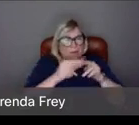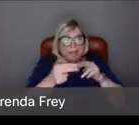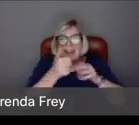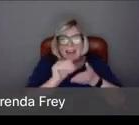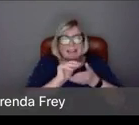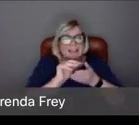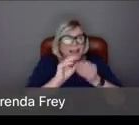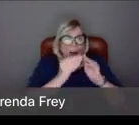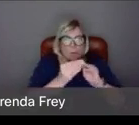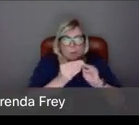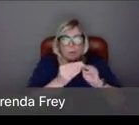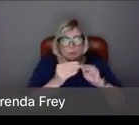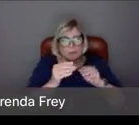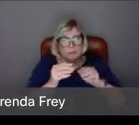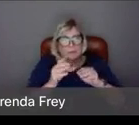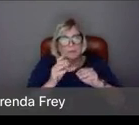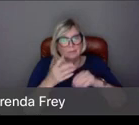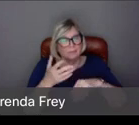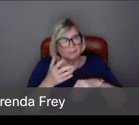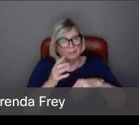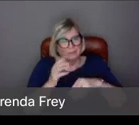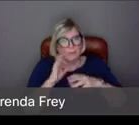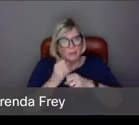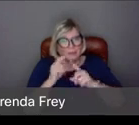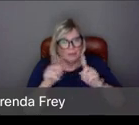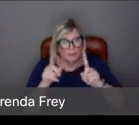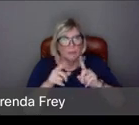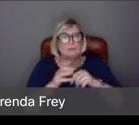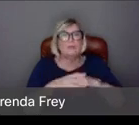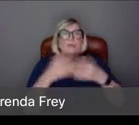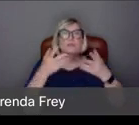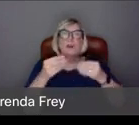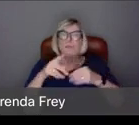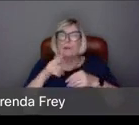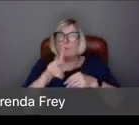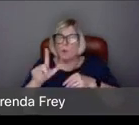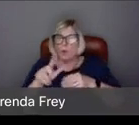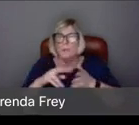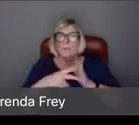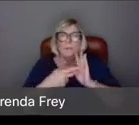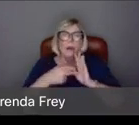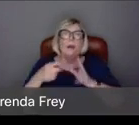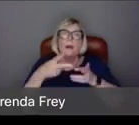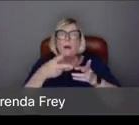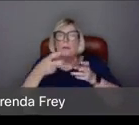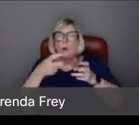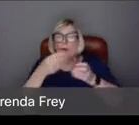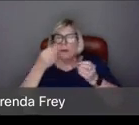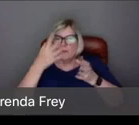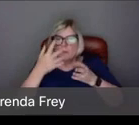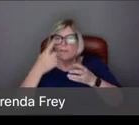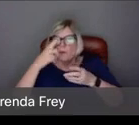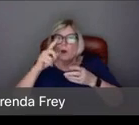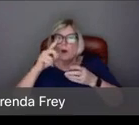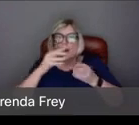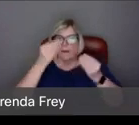you want to make sure you're ready for it and you know that it's going to happen. Now, a soft pull is when they're pulling for information only. So